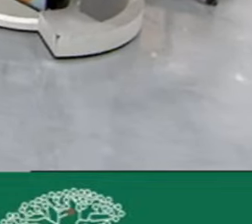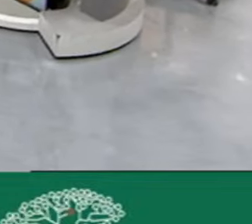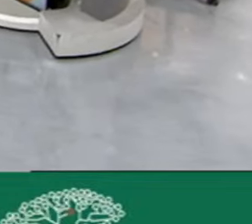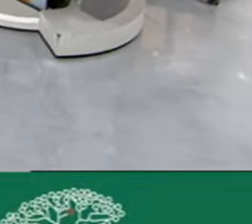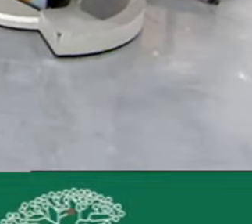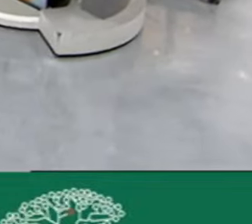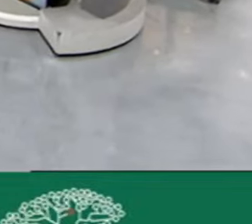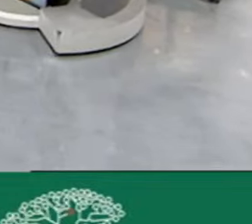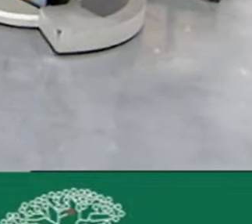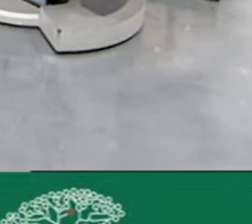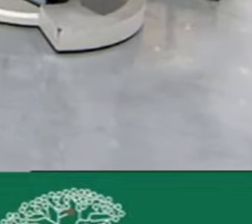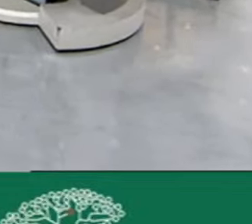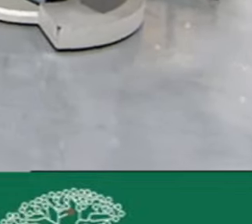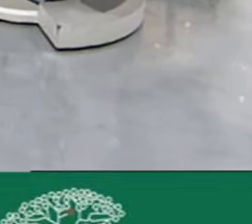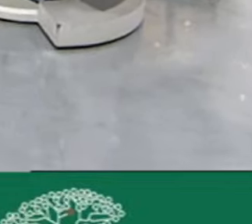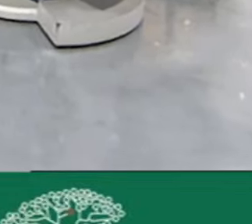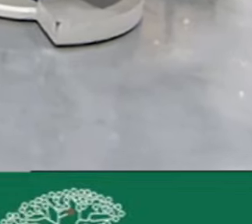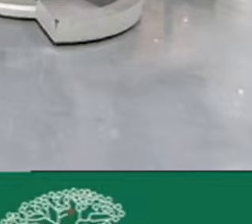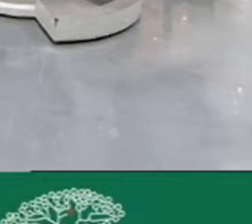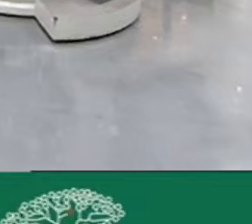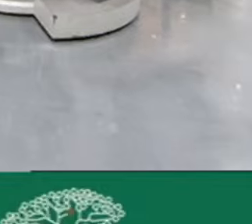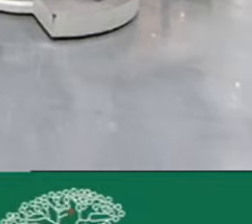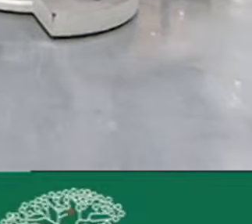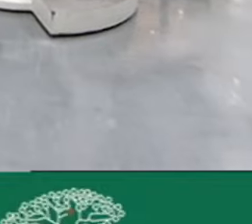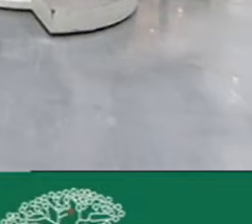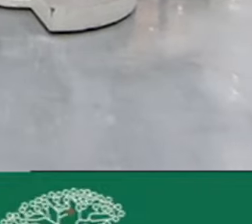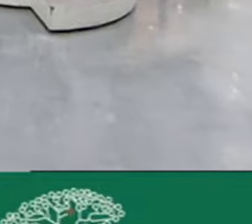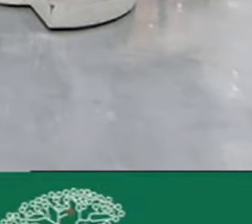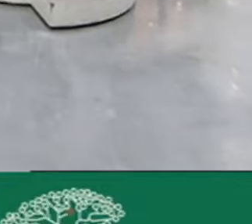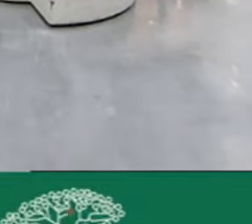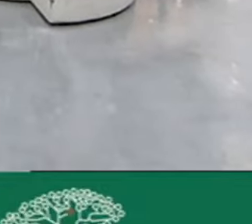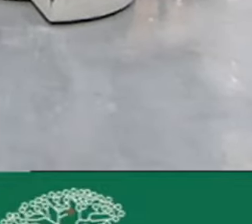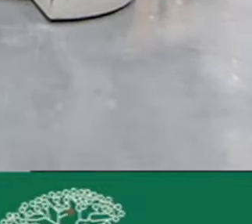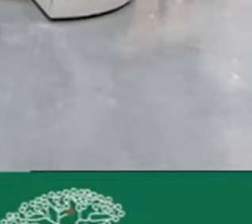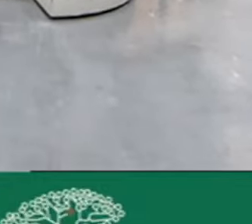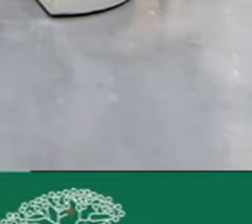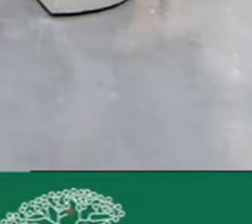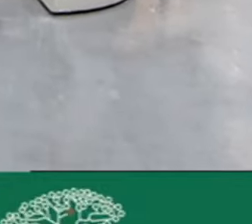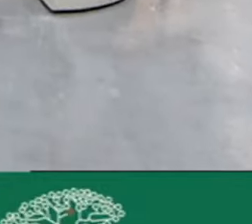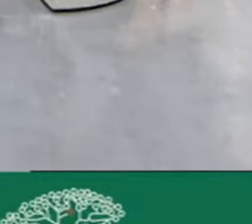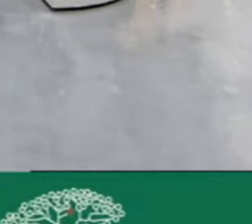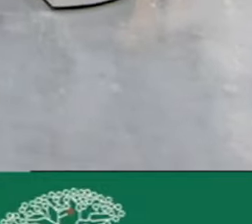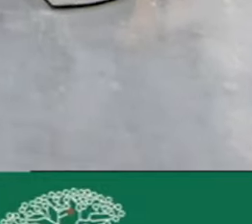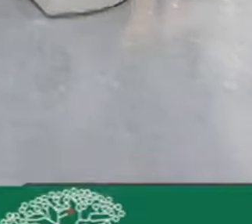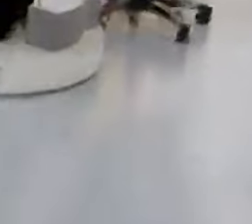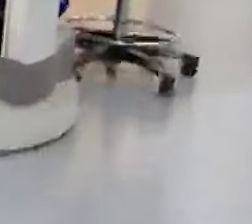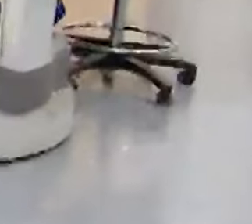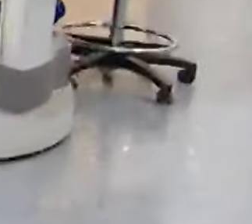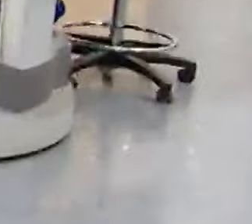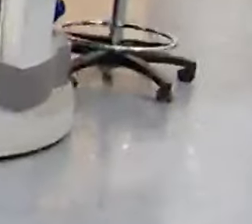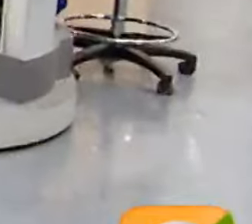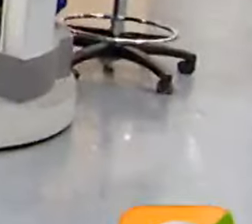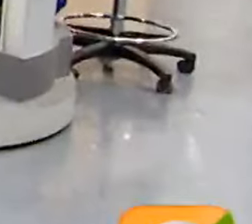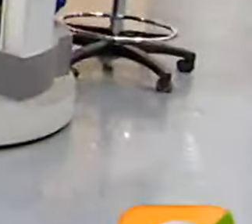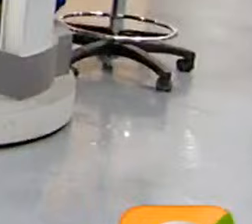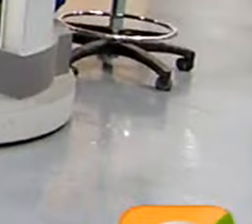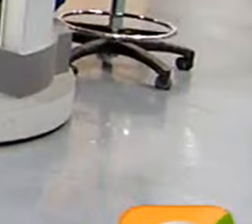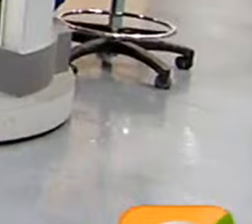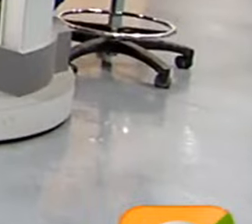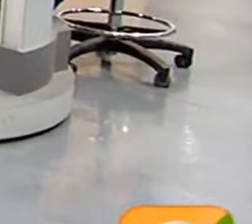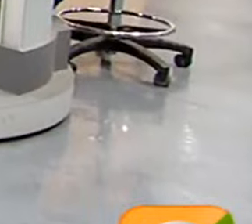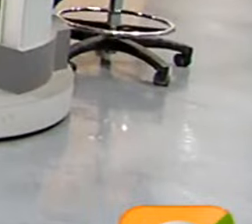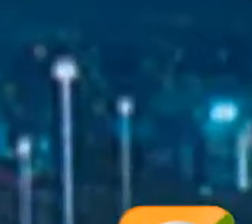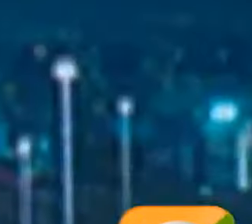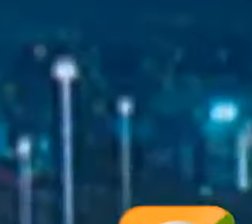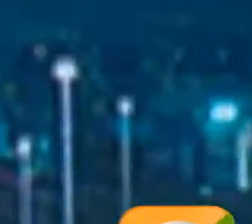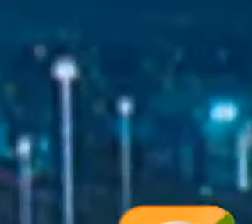and other solutions. So this industry is something that we can benchmark. What we practice in Malaysia, we bring up to Kenya. Mm.